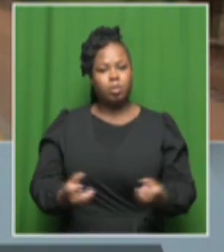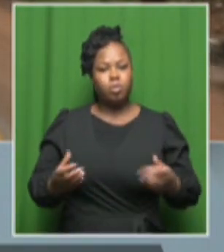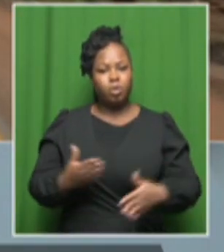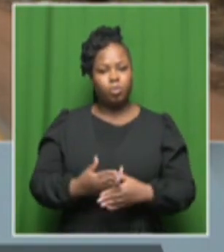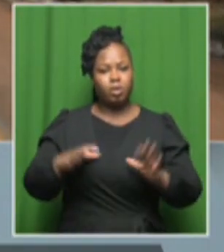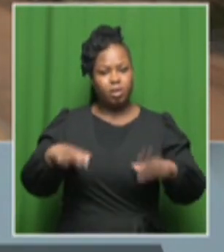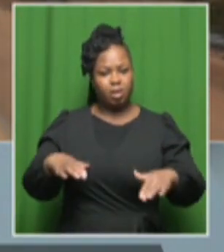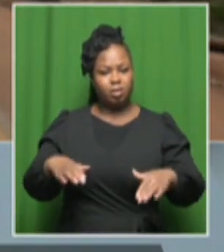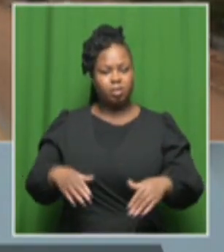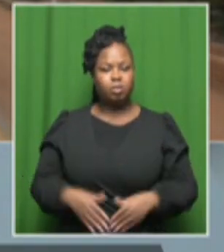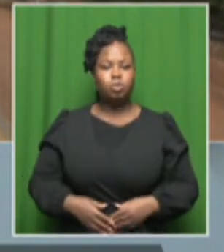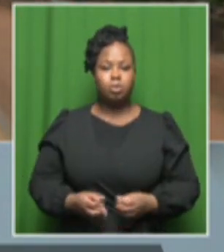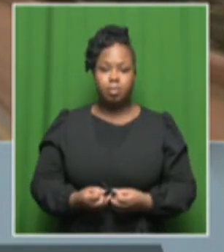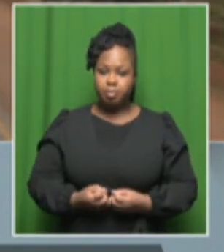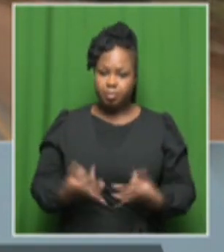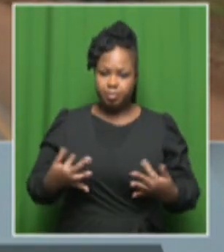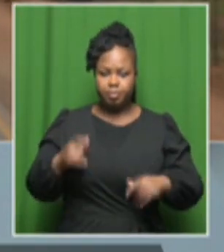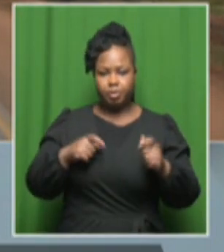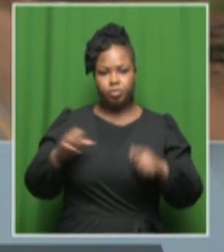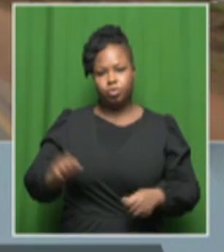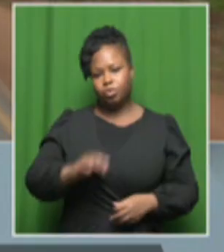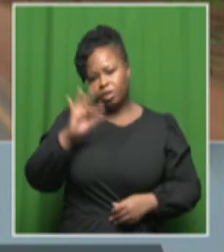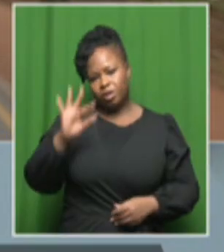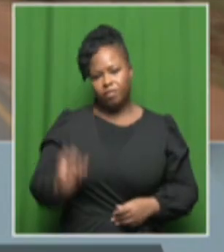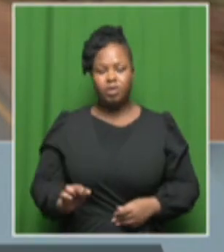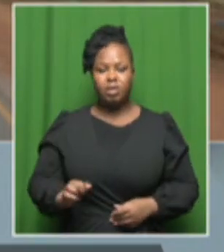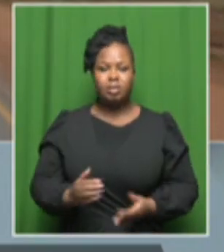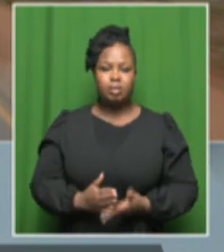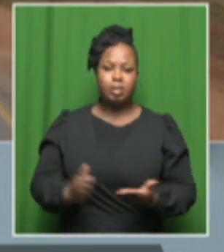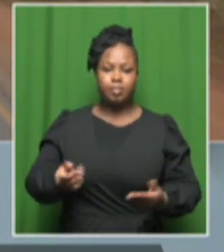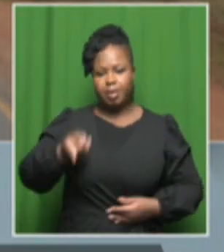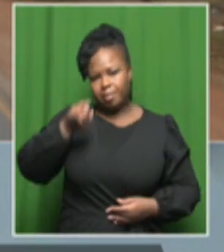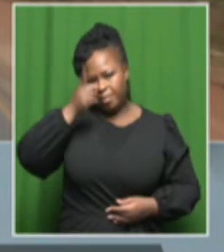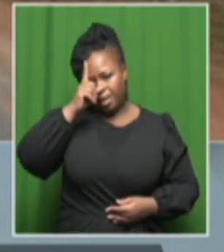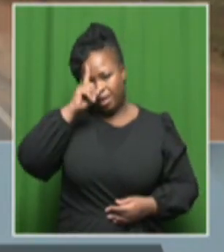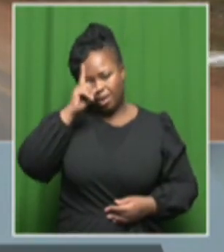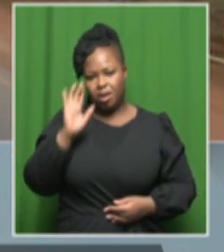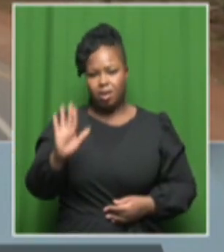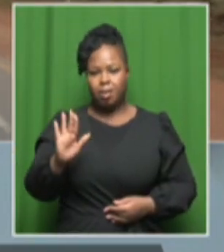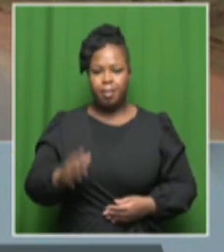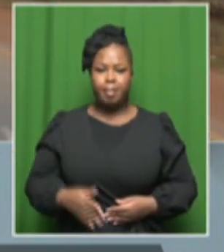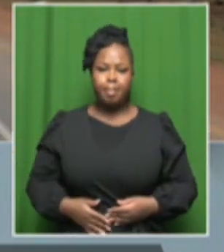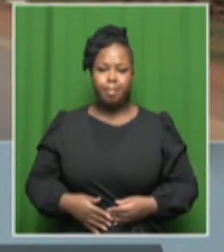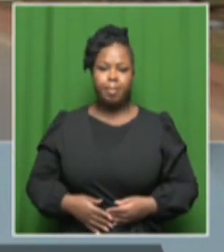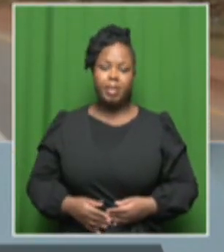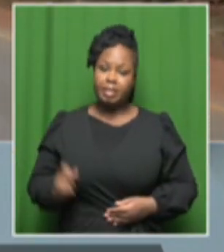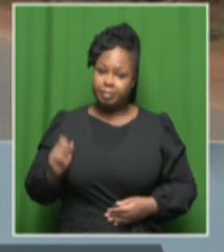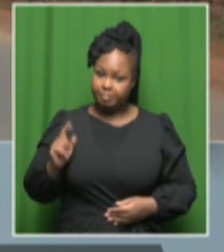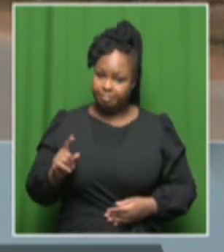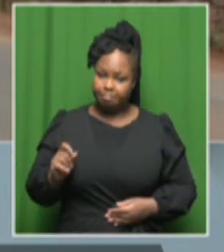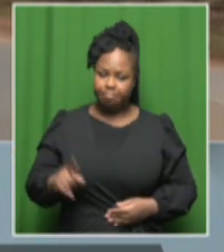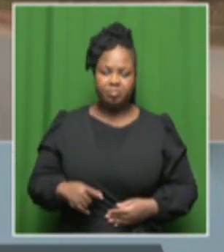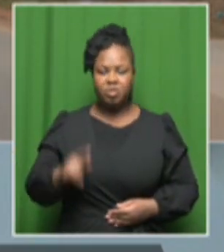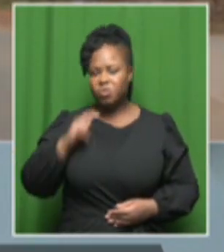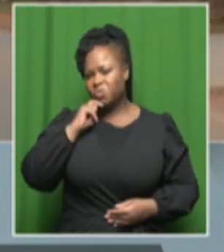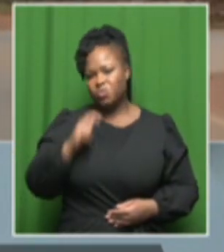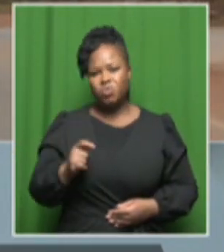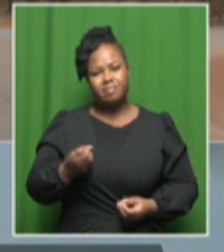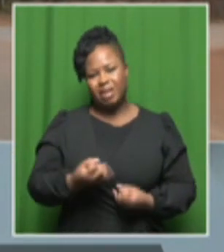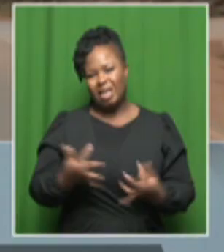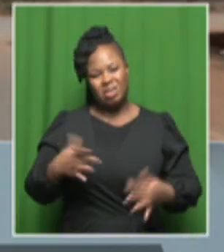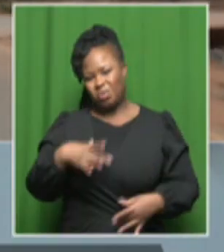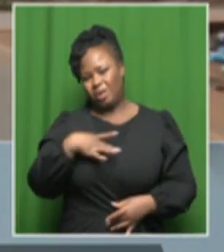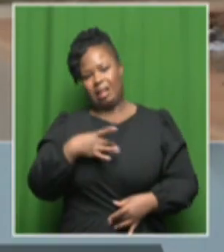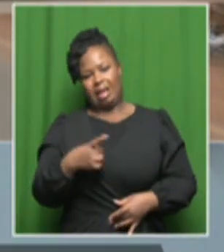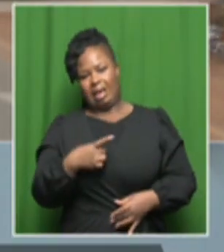forms majority of South Africa, which are Black or African in particular. So that would have made him very unpopular. Was